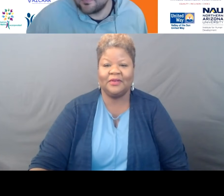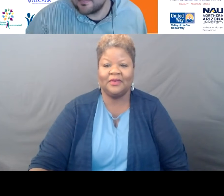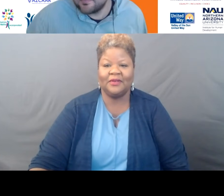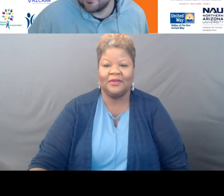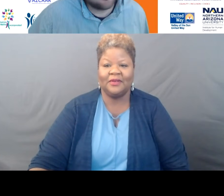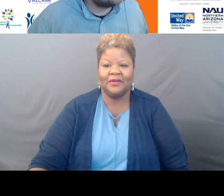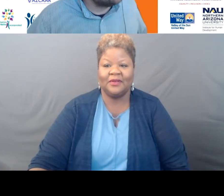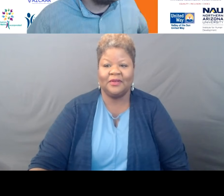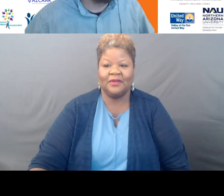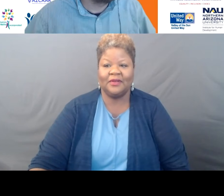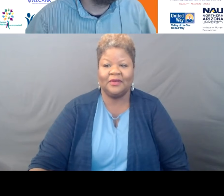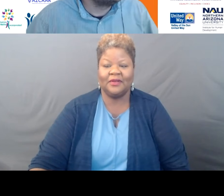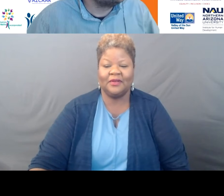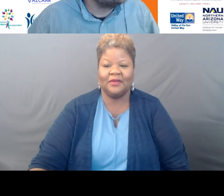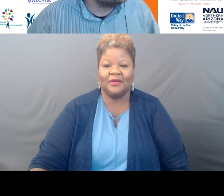Okay.